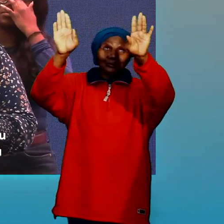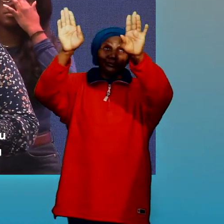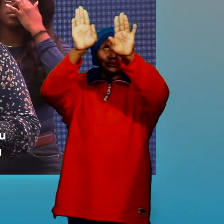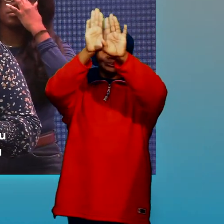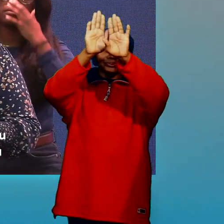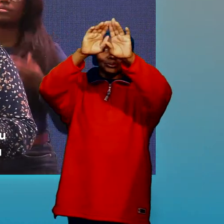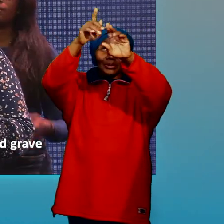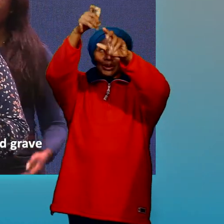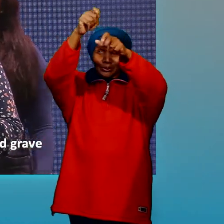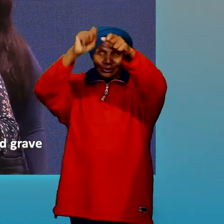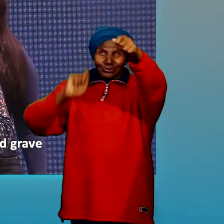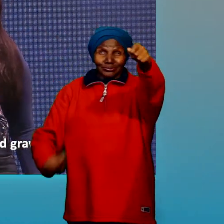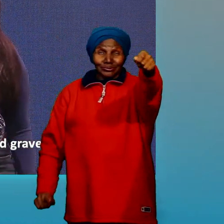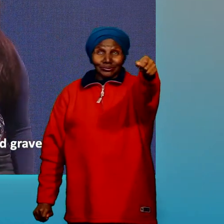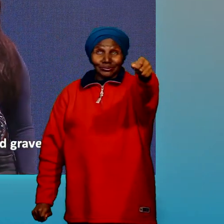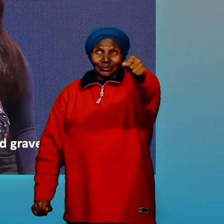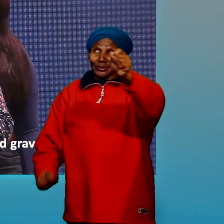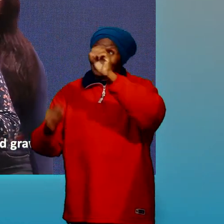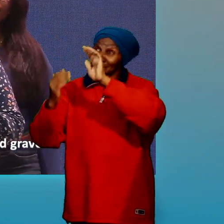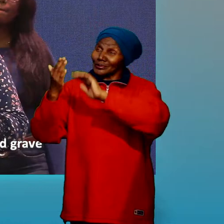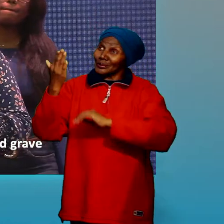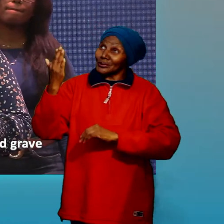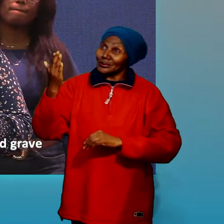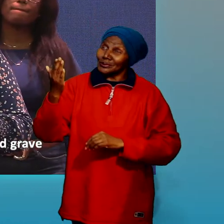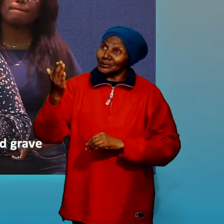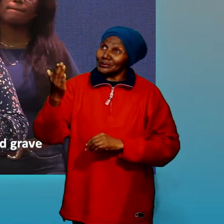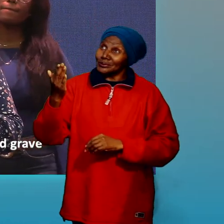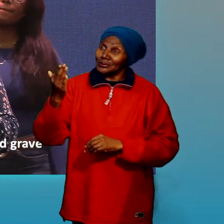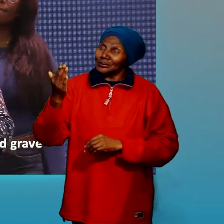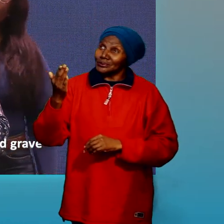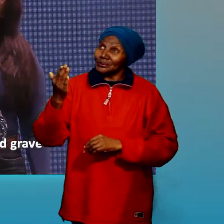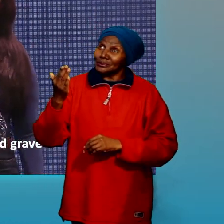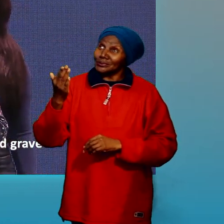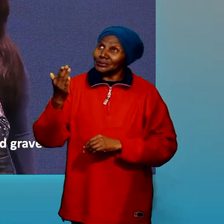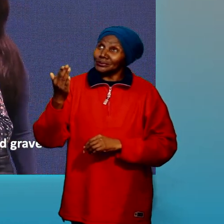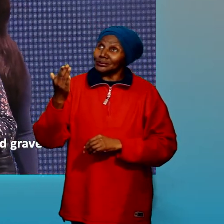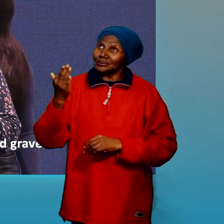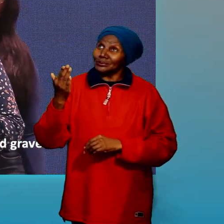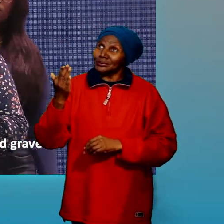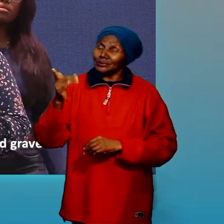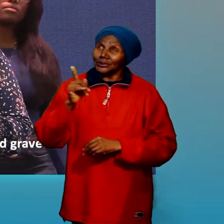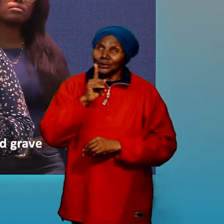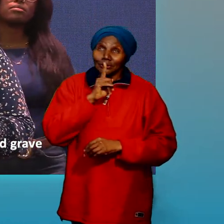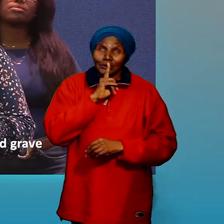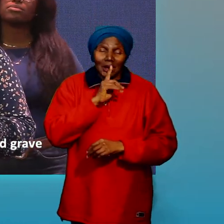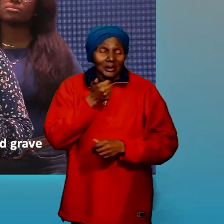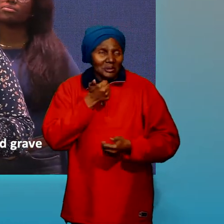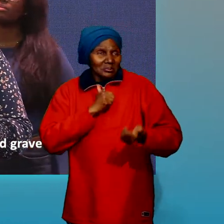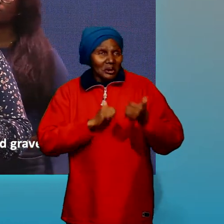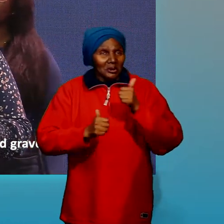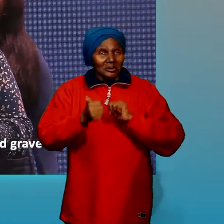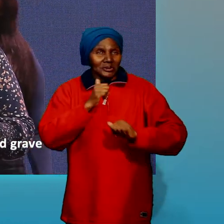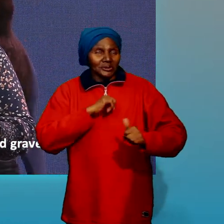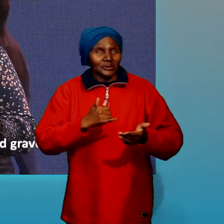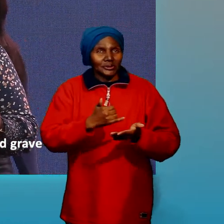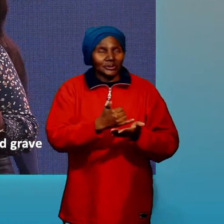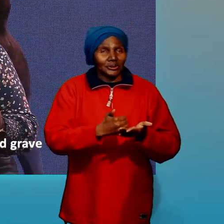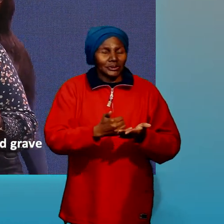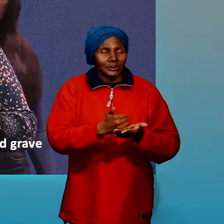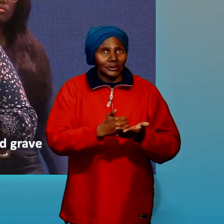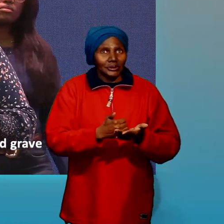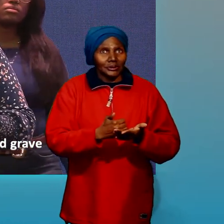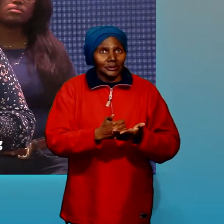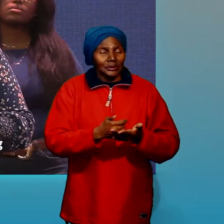before you. You silenced the boat. of sin and